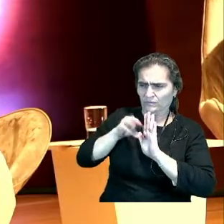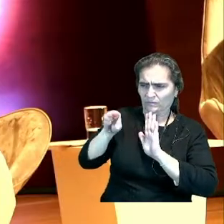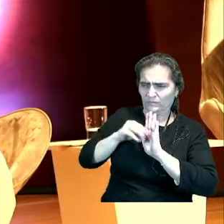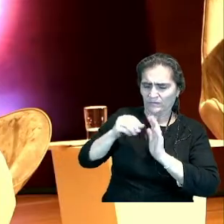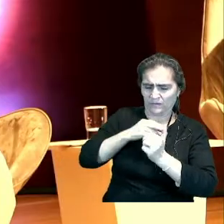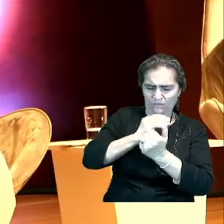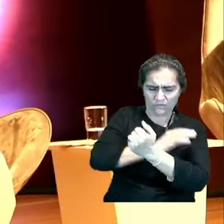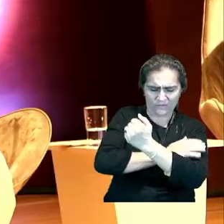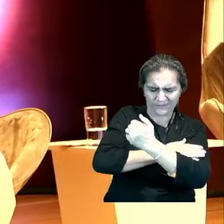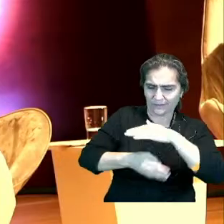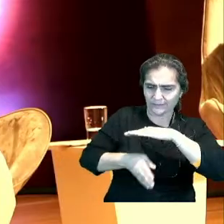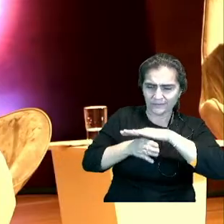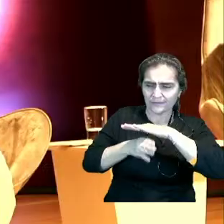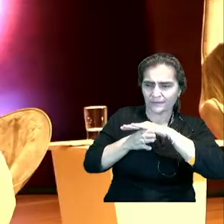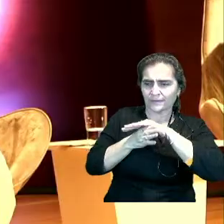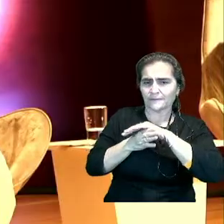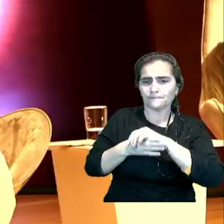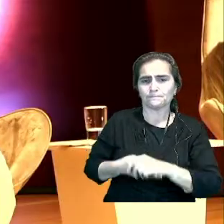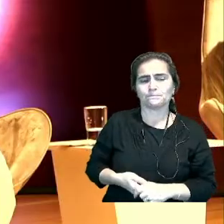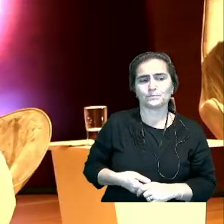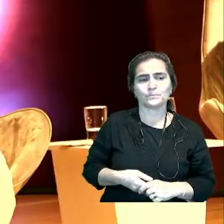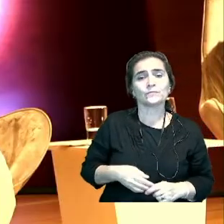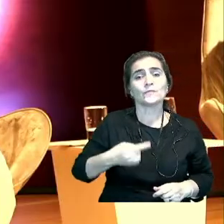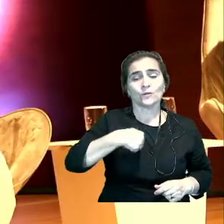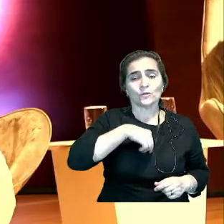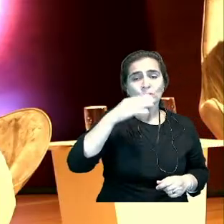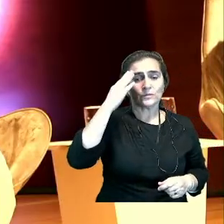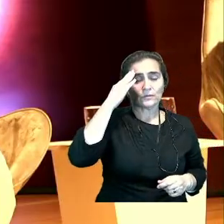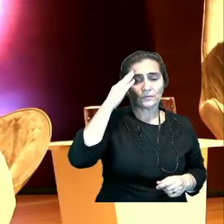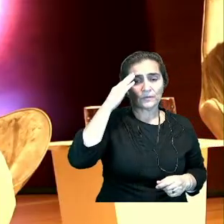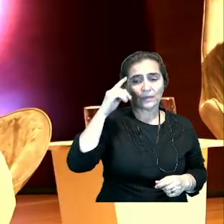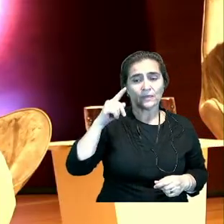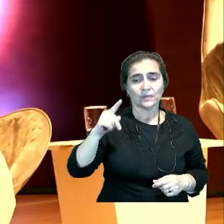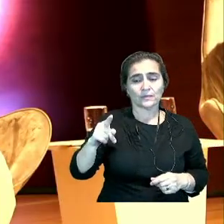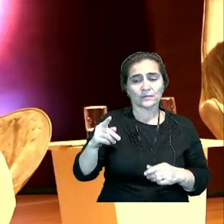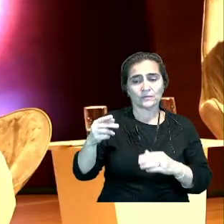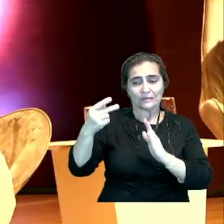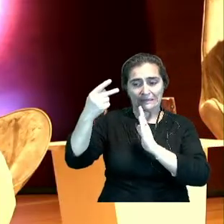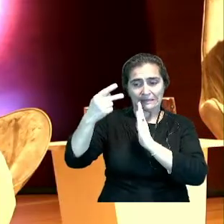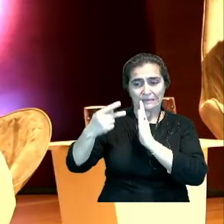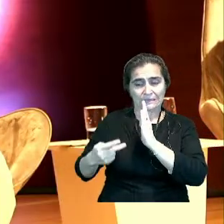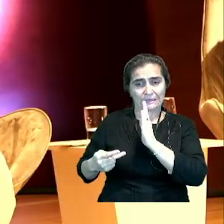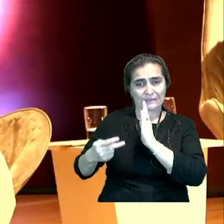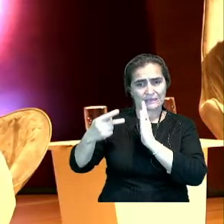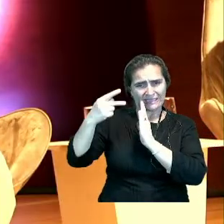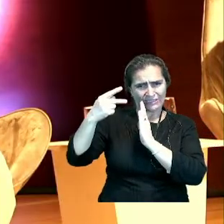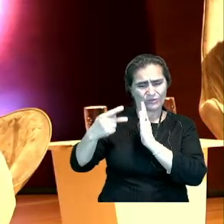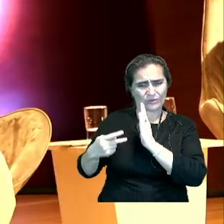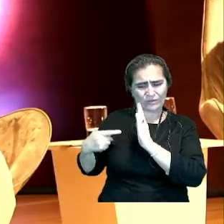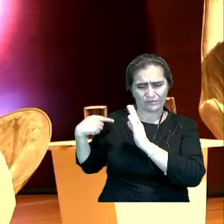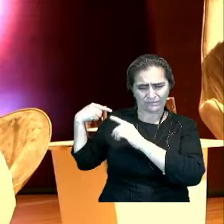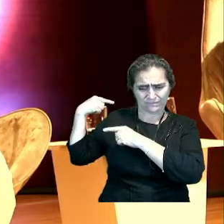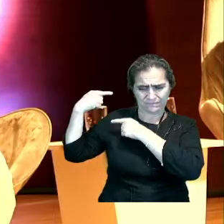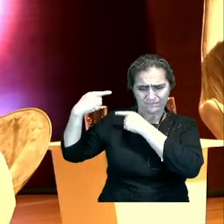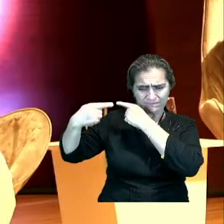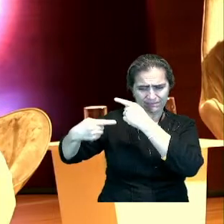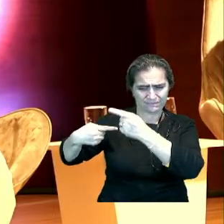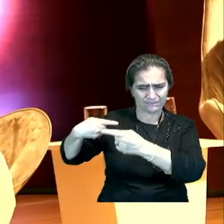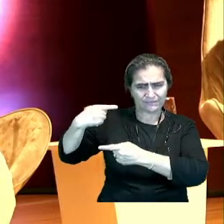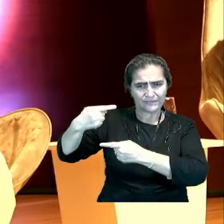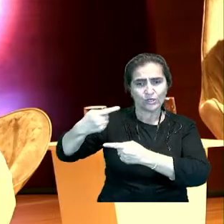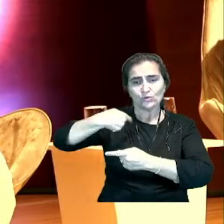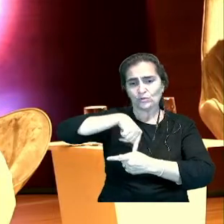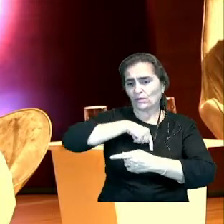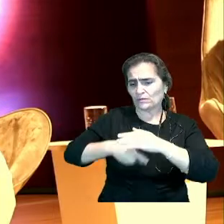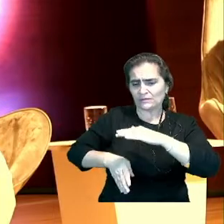the legacy of that history is what we are confronting today. And that is what we are resisting against.